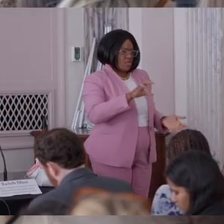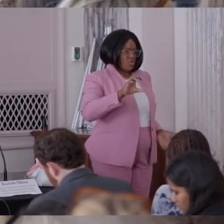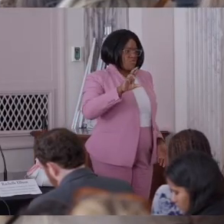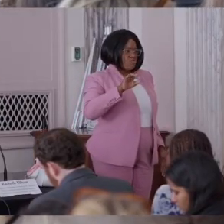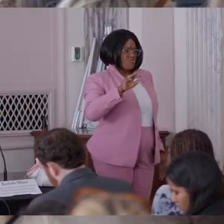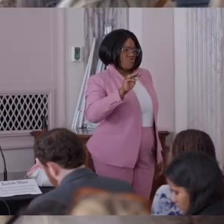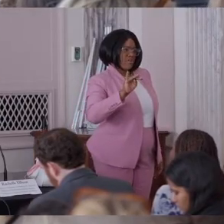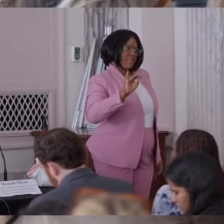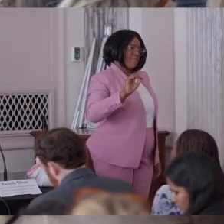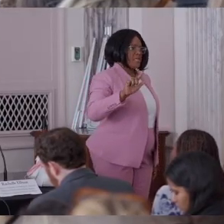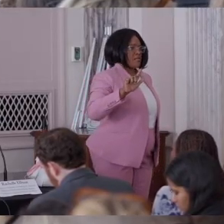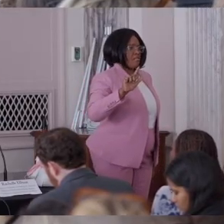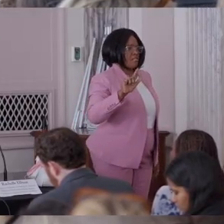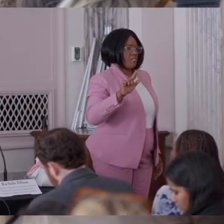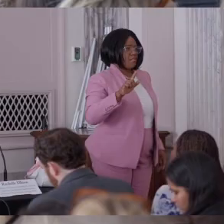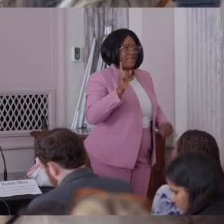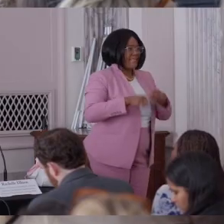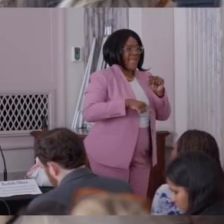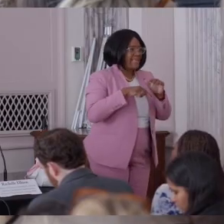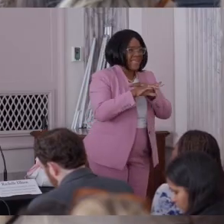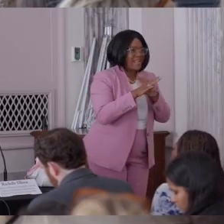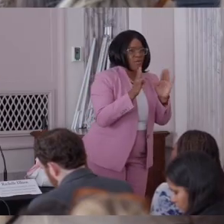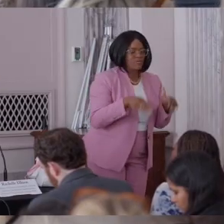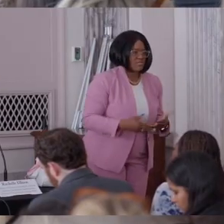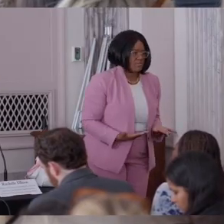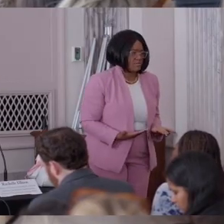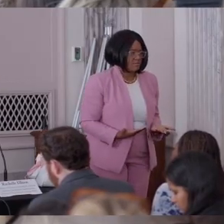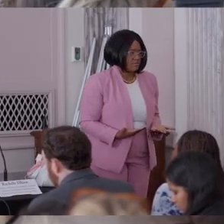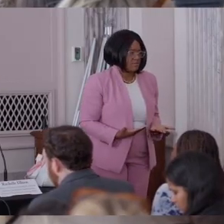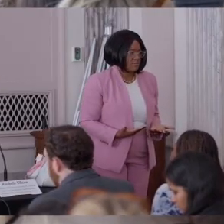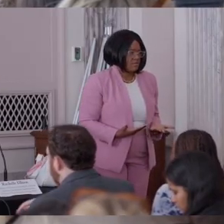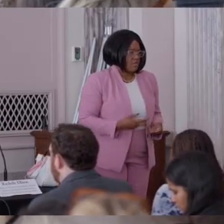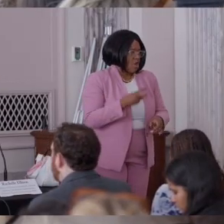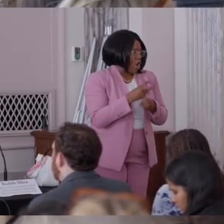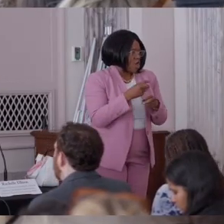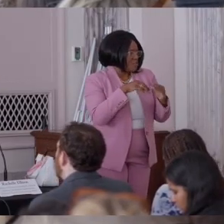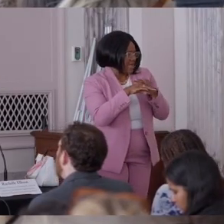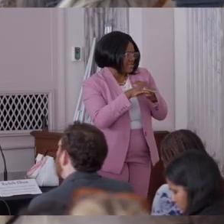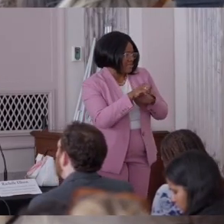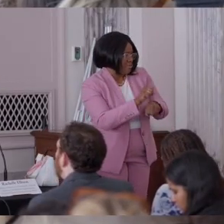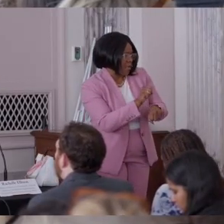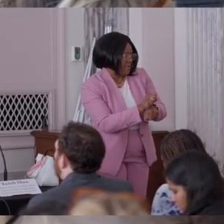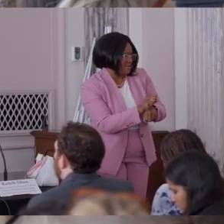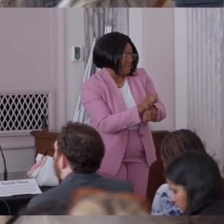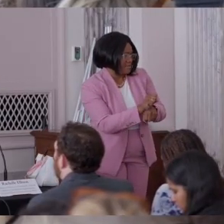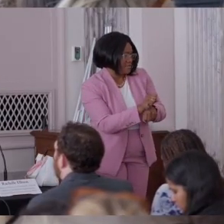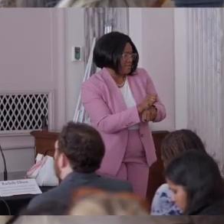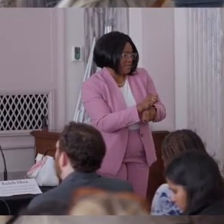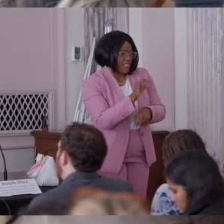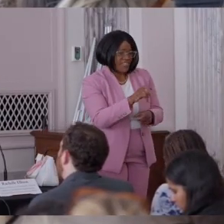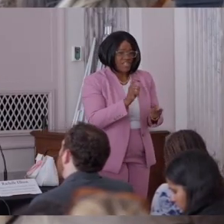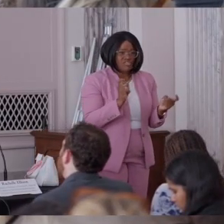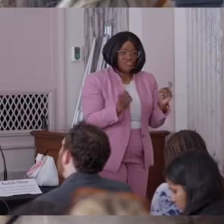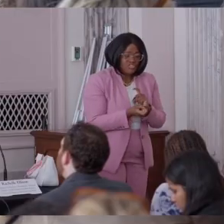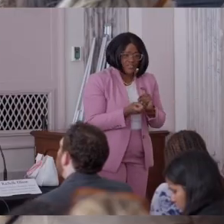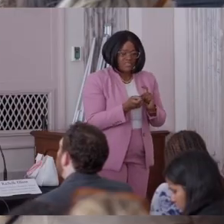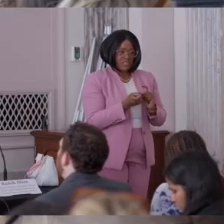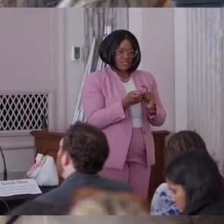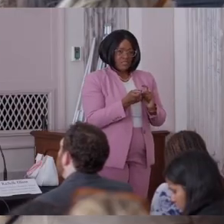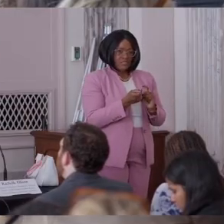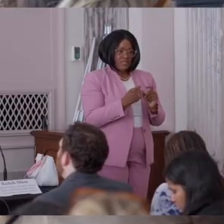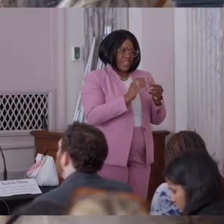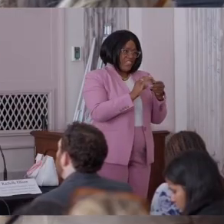a lot harder to access housing. It's a lot harder to access employment, and it shifted